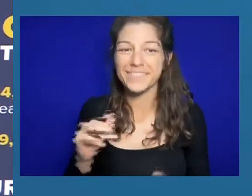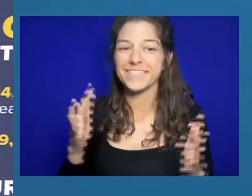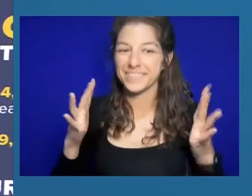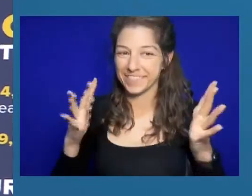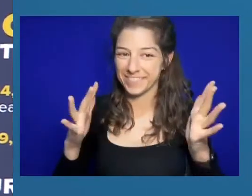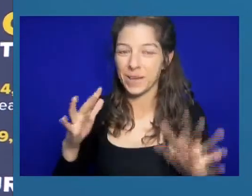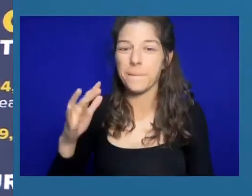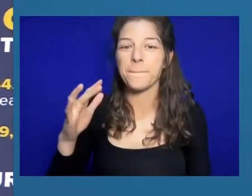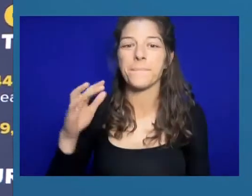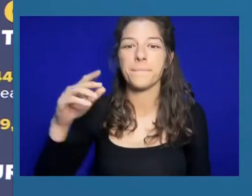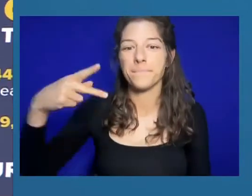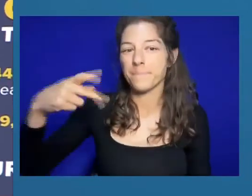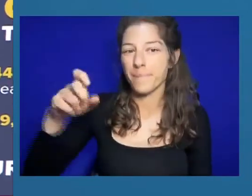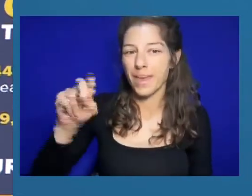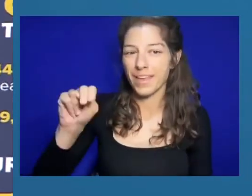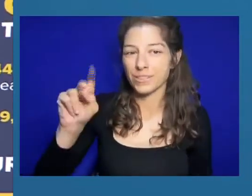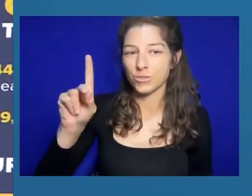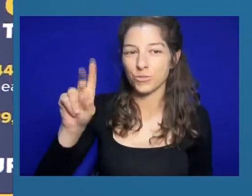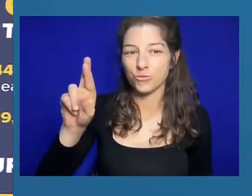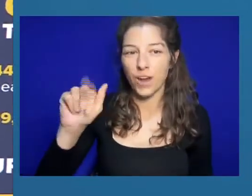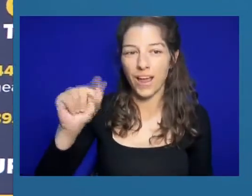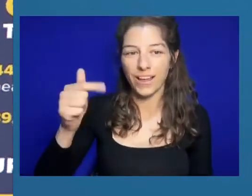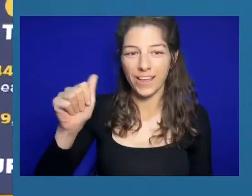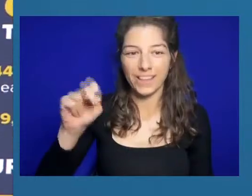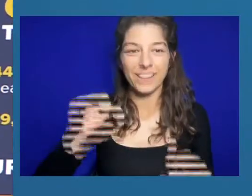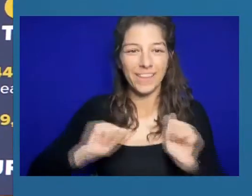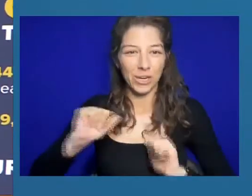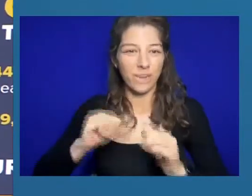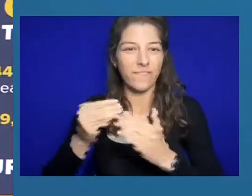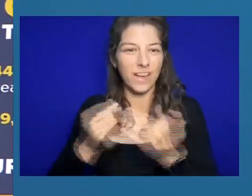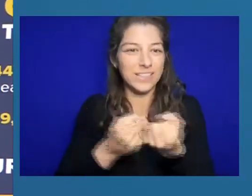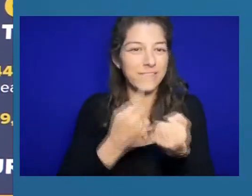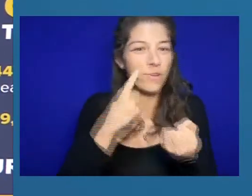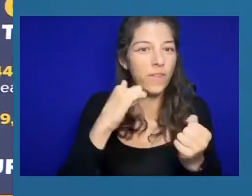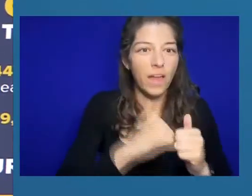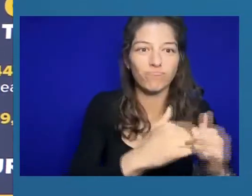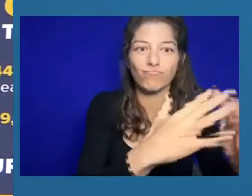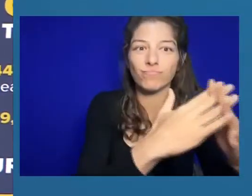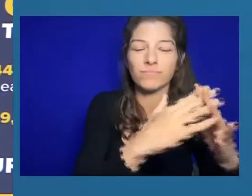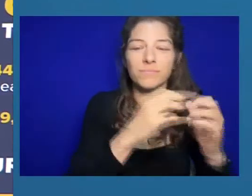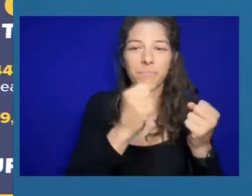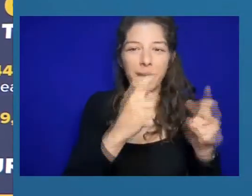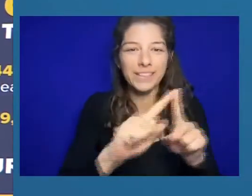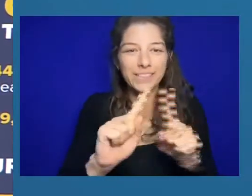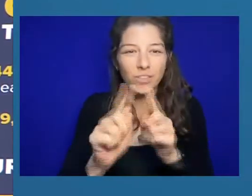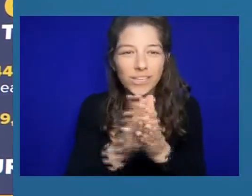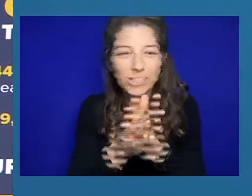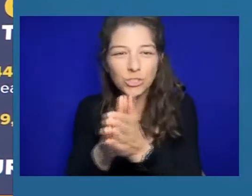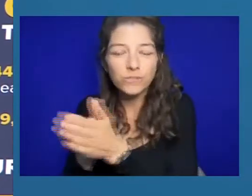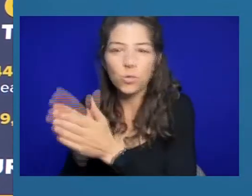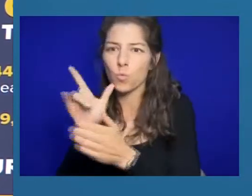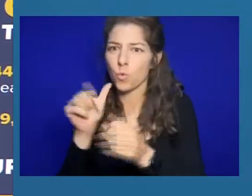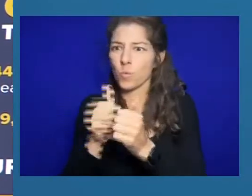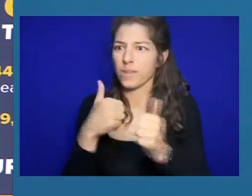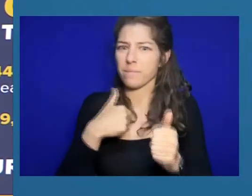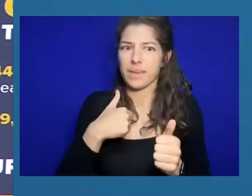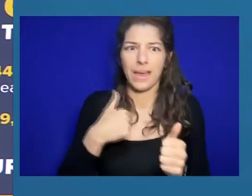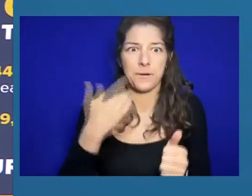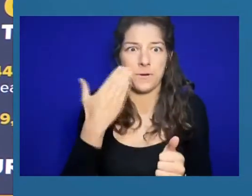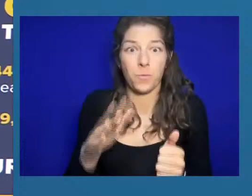Pendragon Theater, funding for that, and so many other initiatives. I don't know who was with me that night. We were literally dancing in the